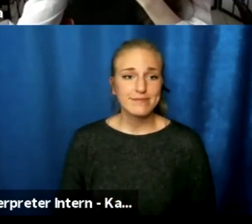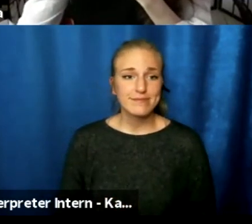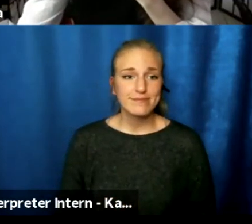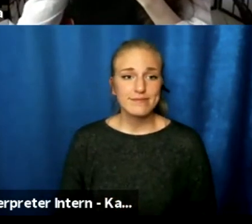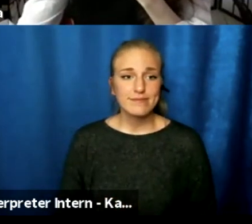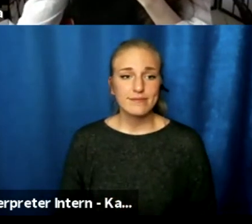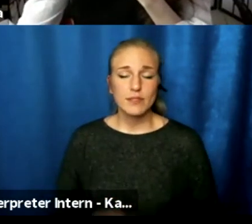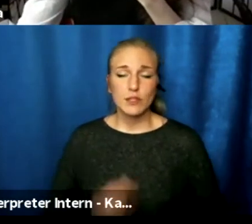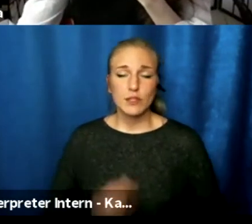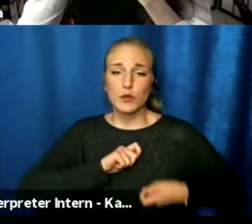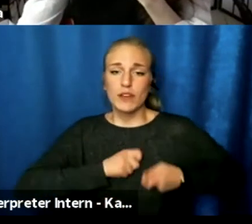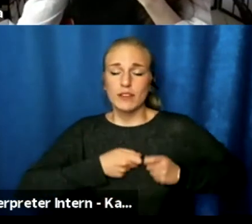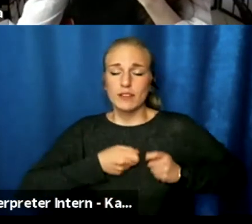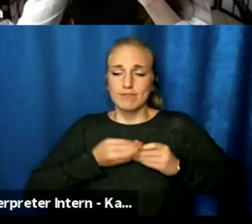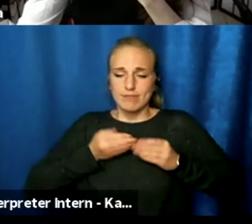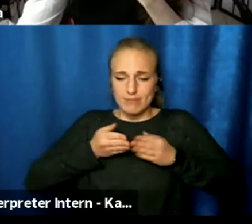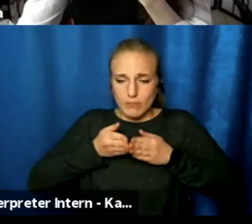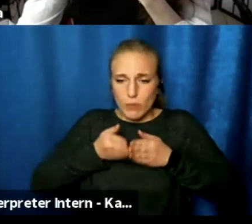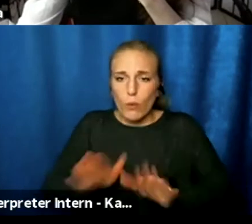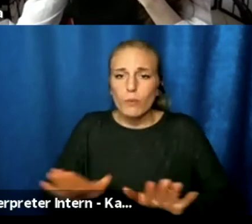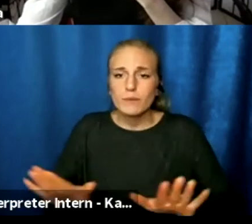grieving opens up for more space.